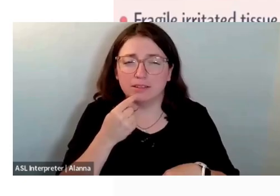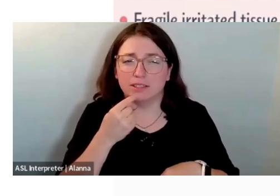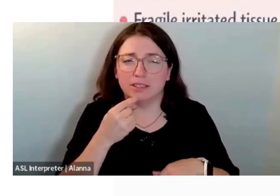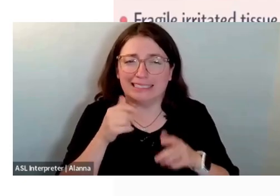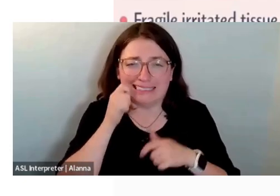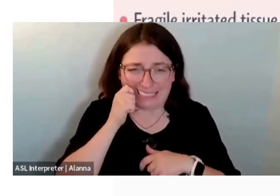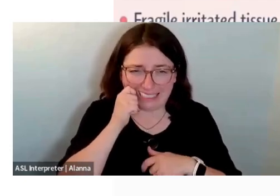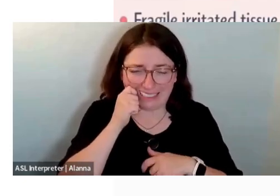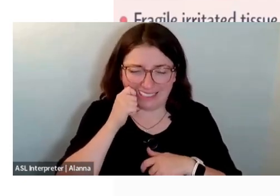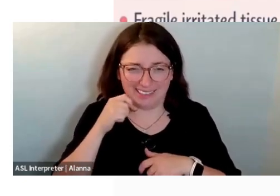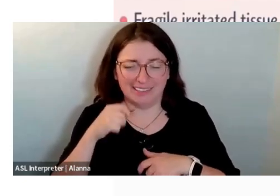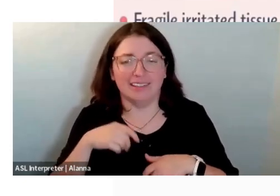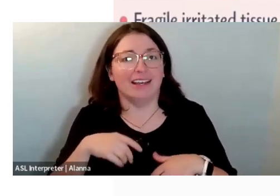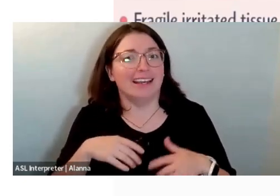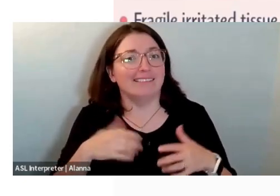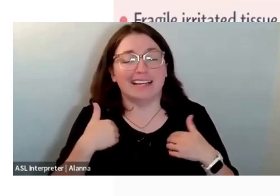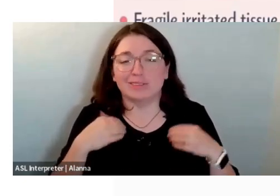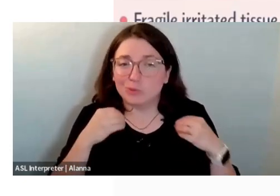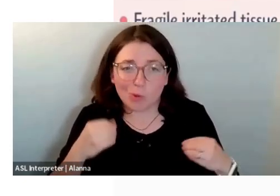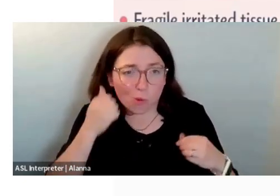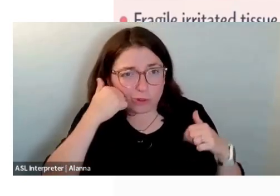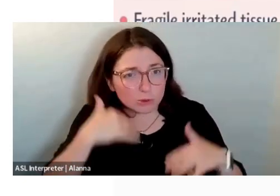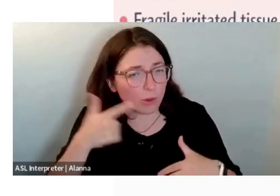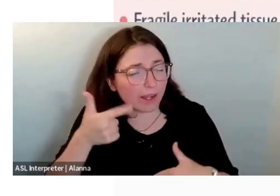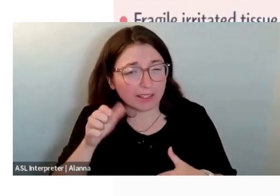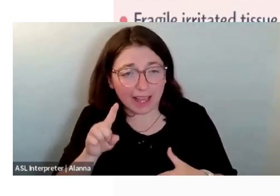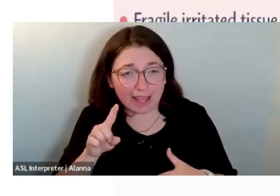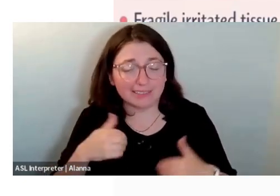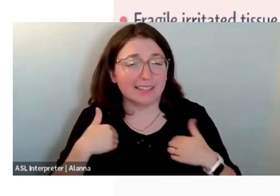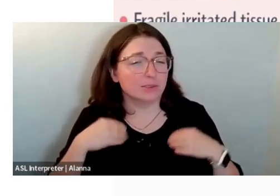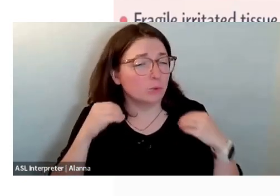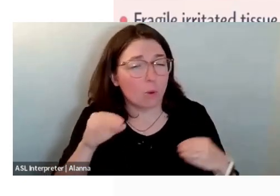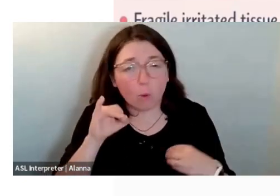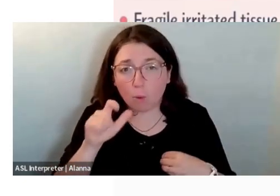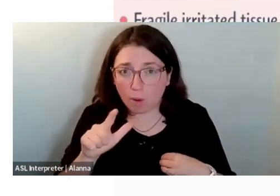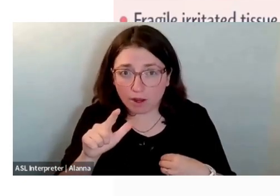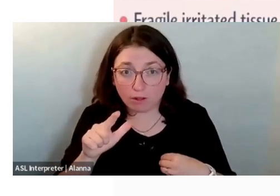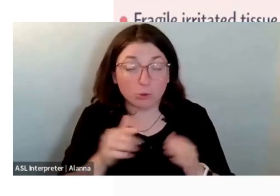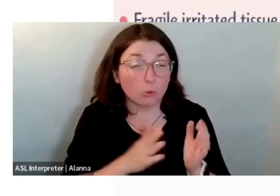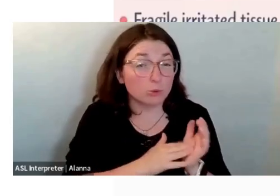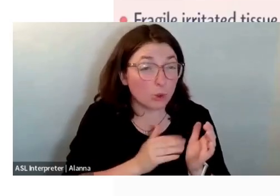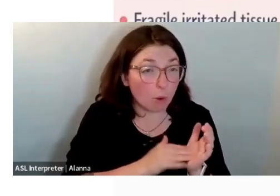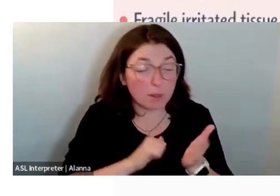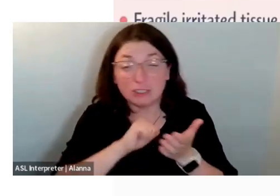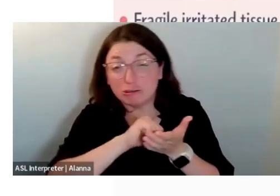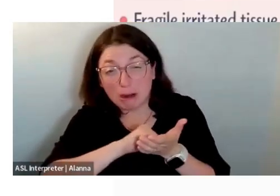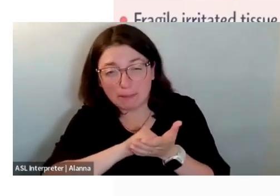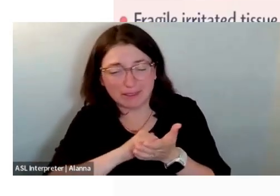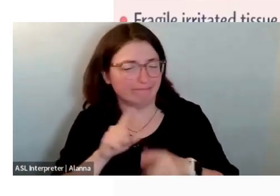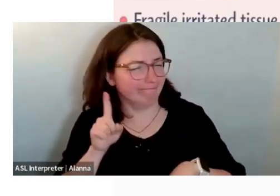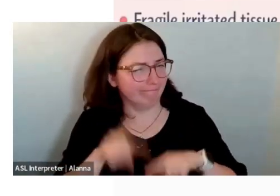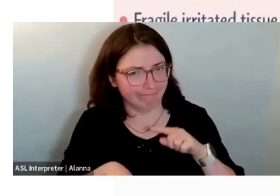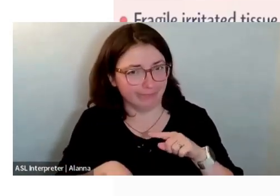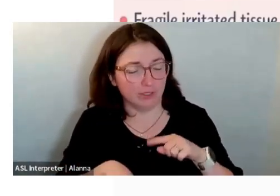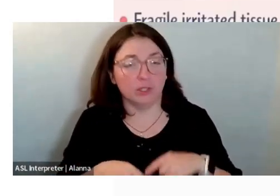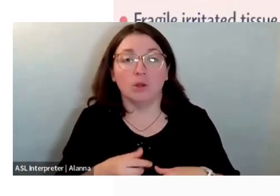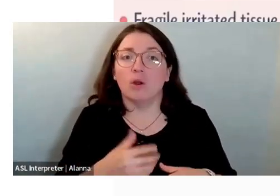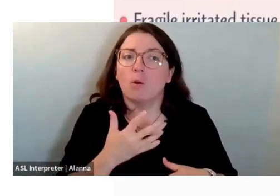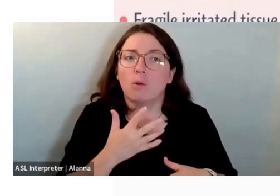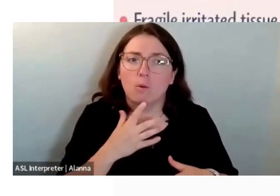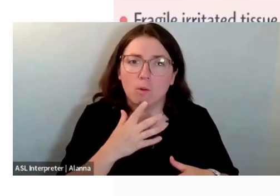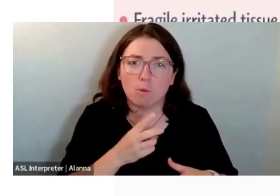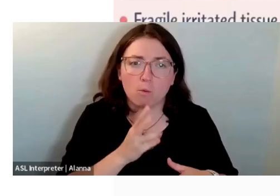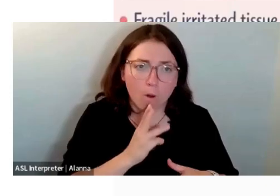and oils and cannot take soap or scrubbing. So water in a hand only to clean those